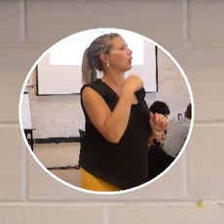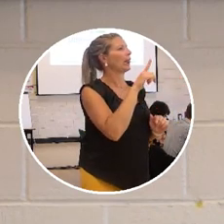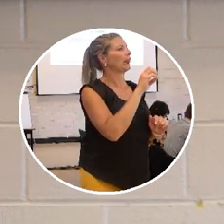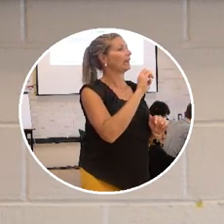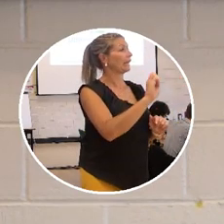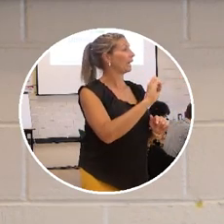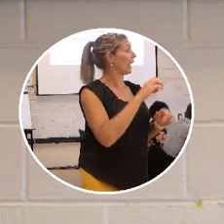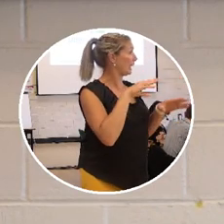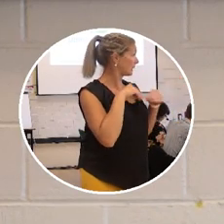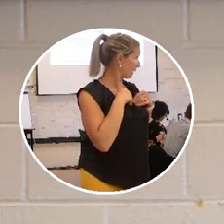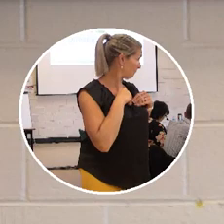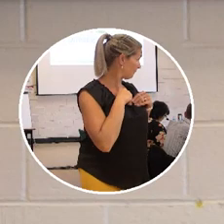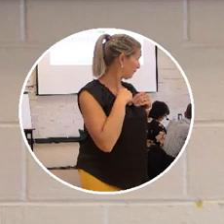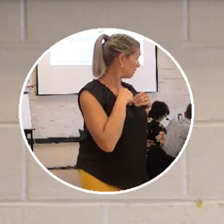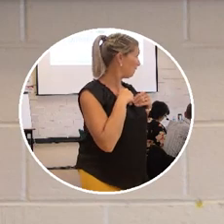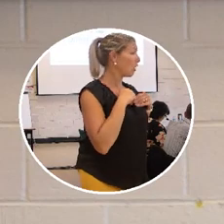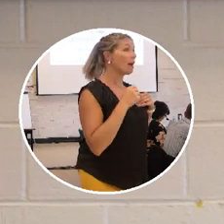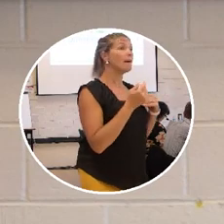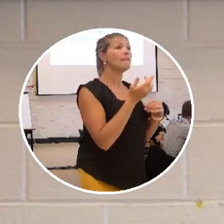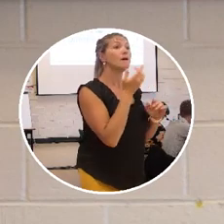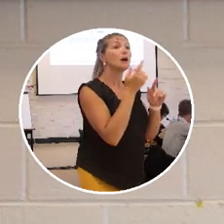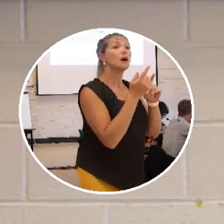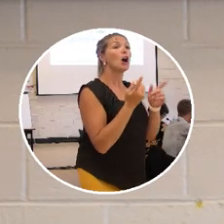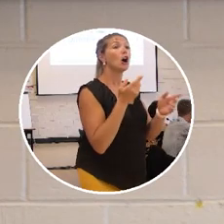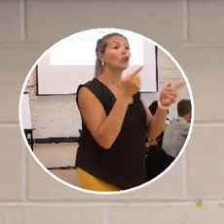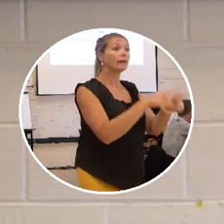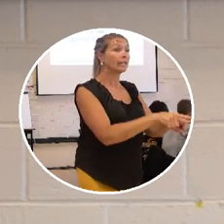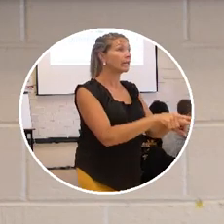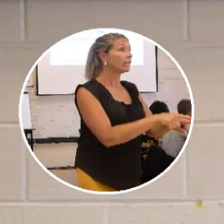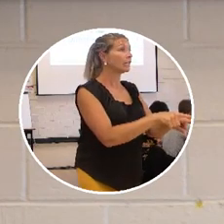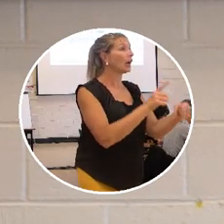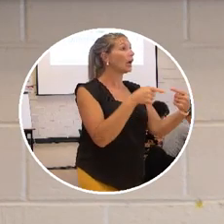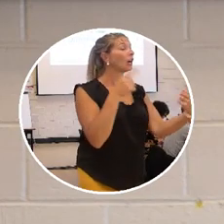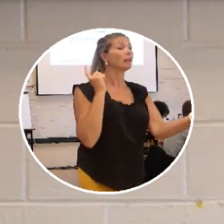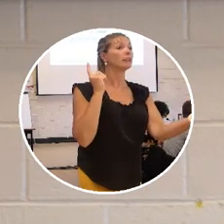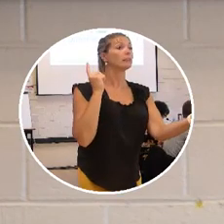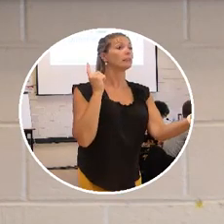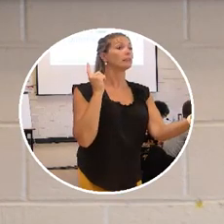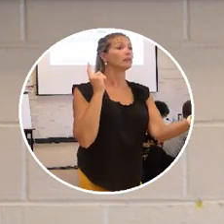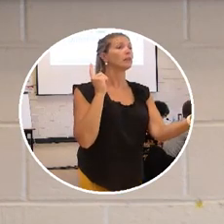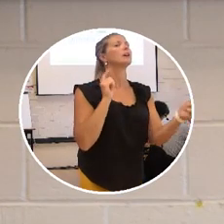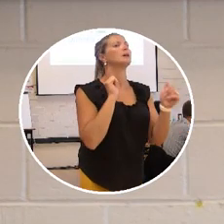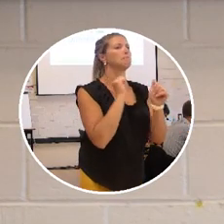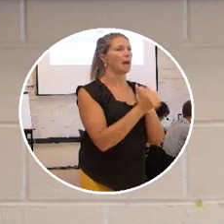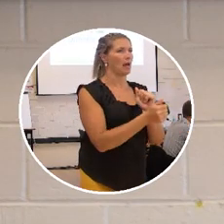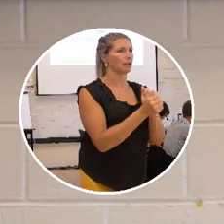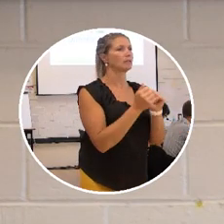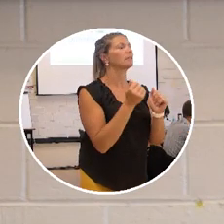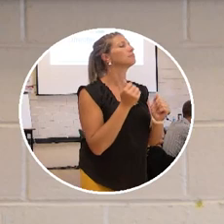as presented? All in favor? Aye. Those against? Motion carries.